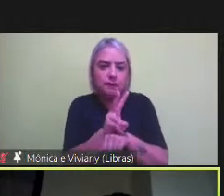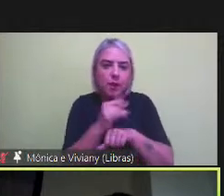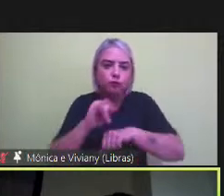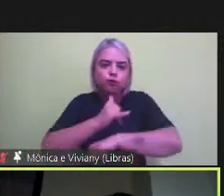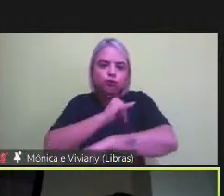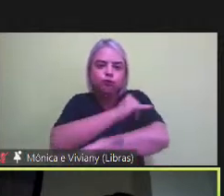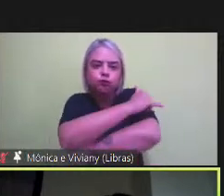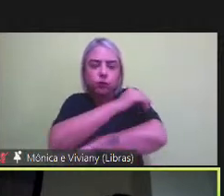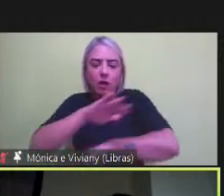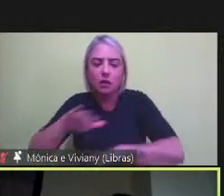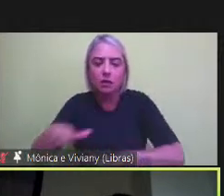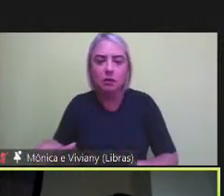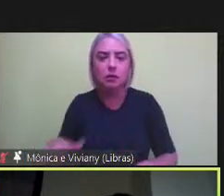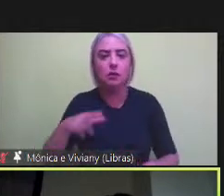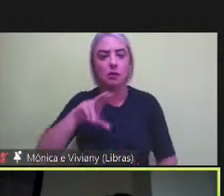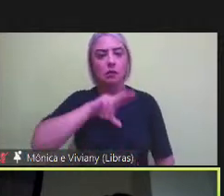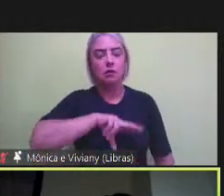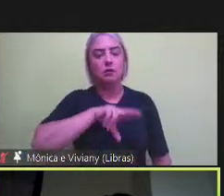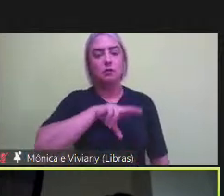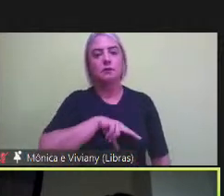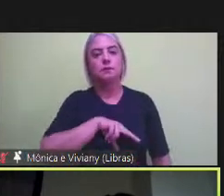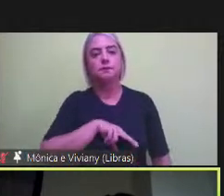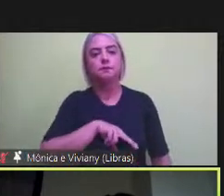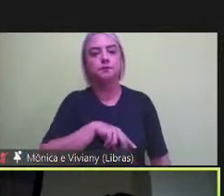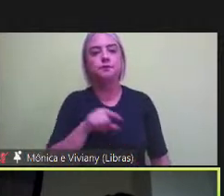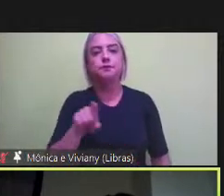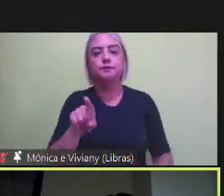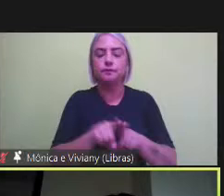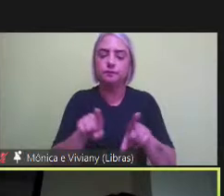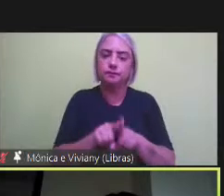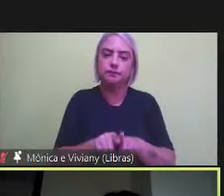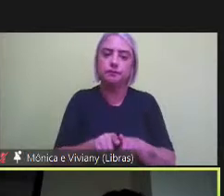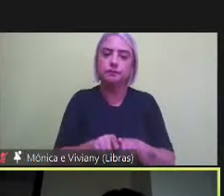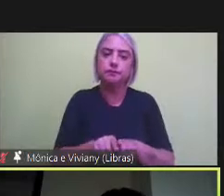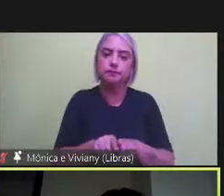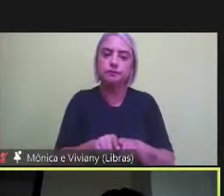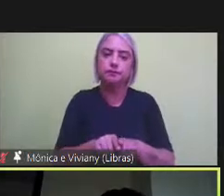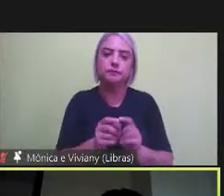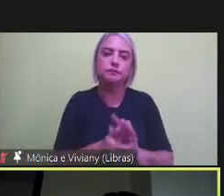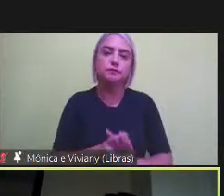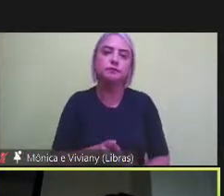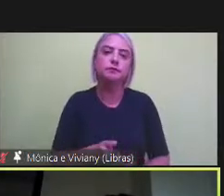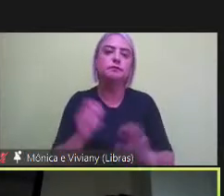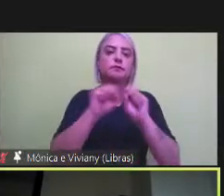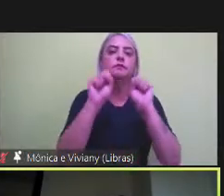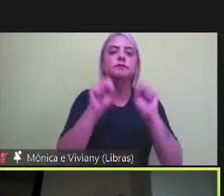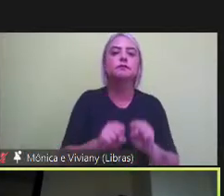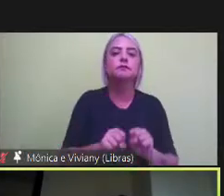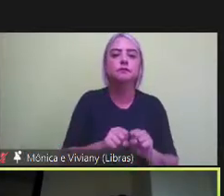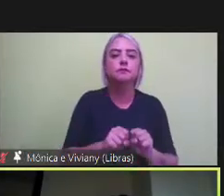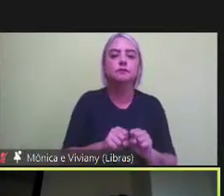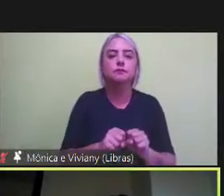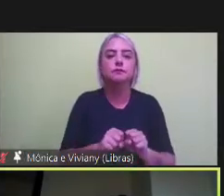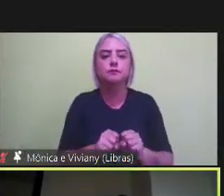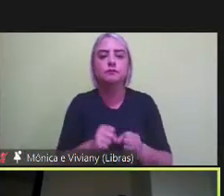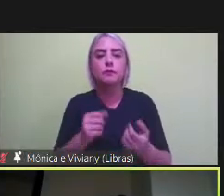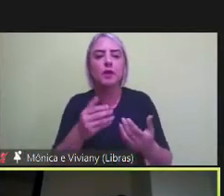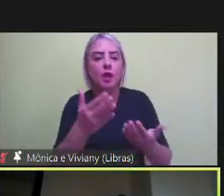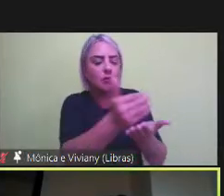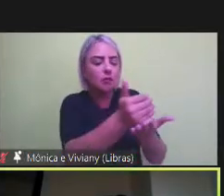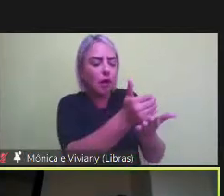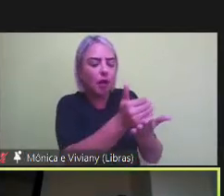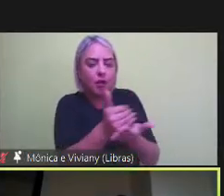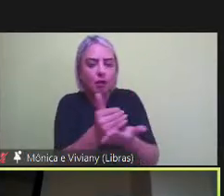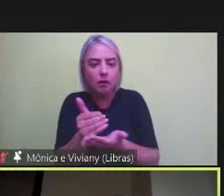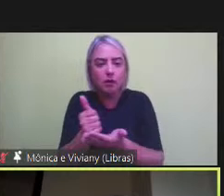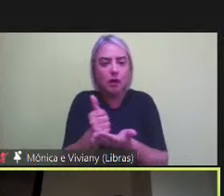of child obesity in Portugal. And also it is a system